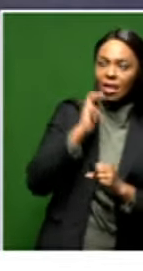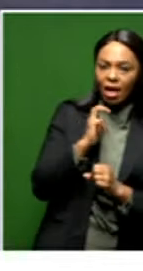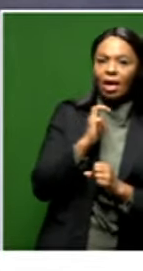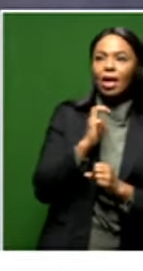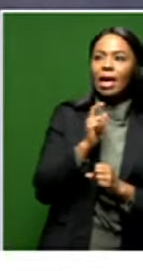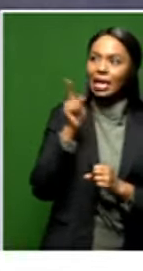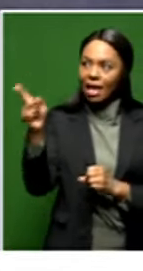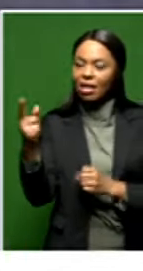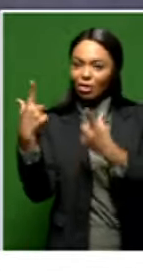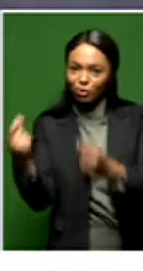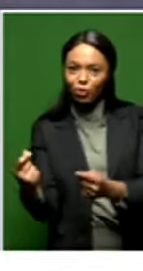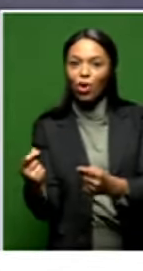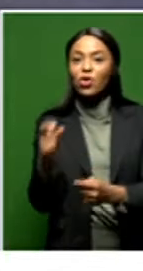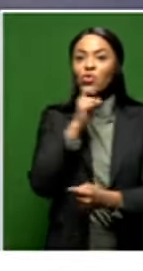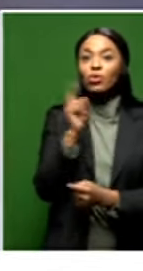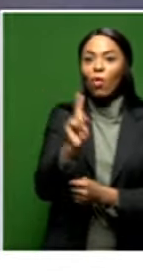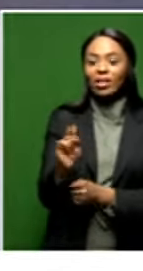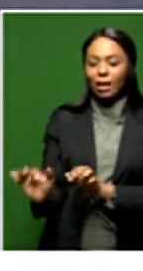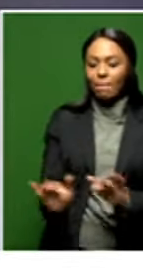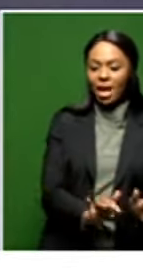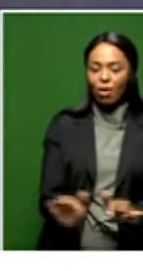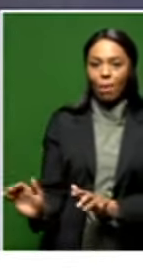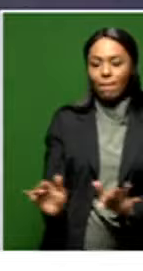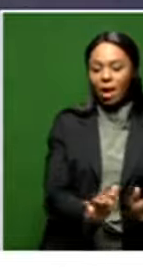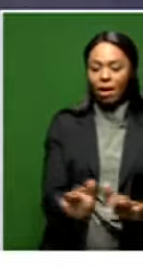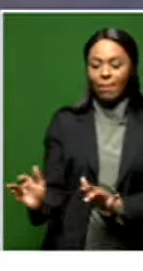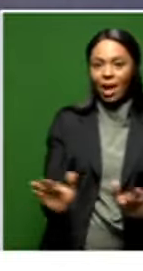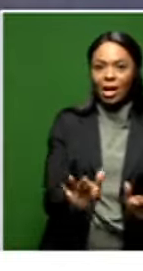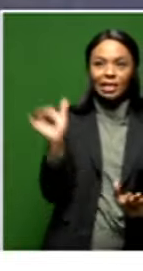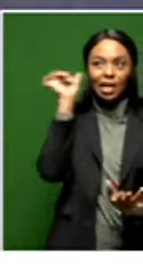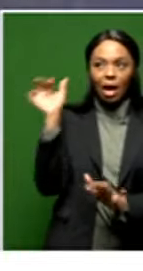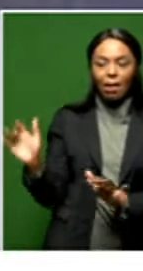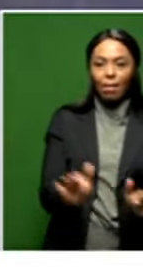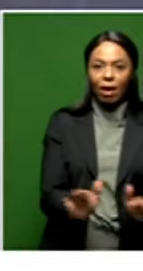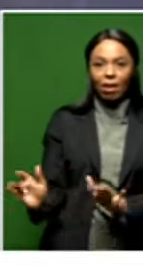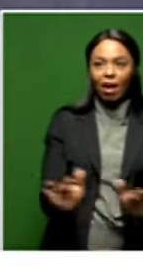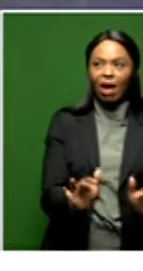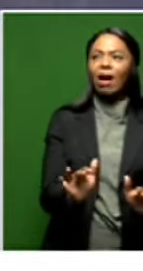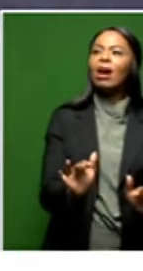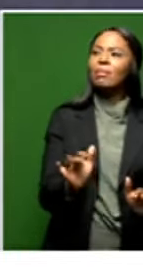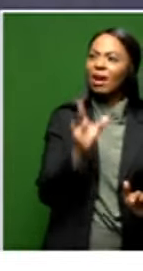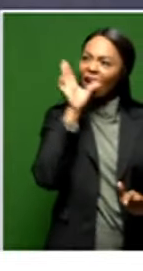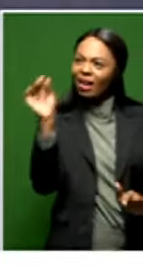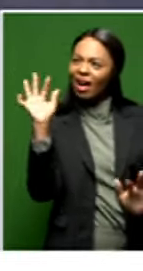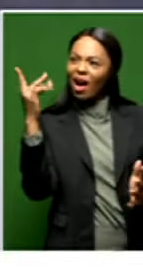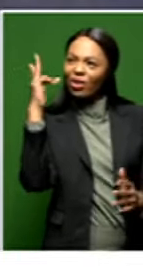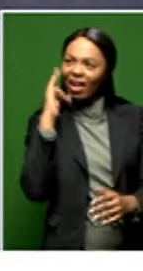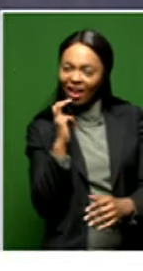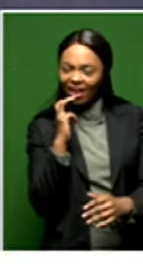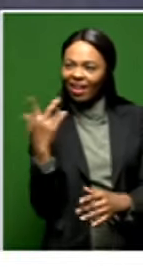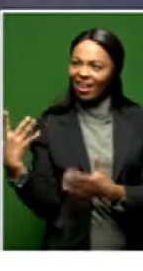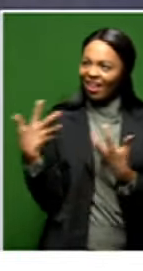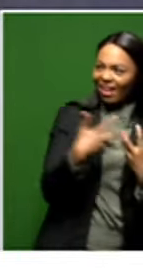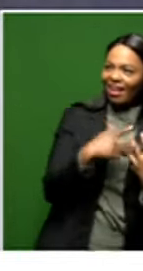And then he would play them on the piano. He's like, oh, this is the harmony. And I'm like, how do you hear that? How do you hear those things? So I